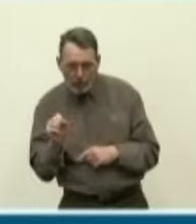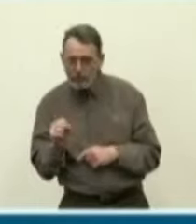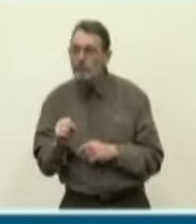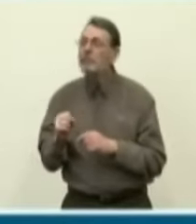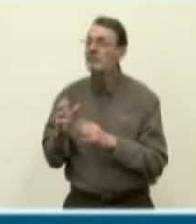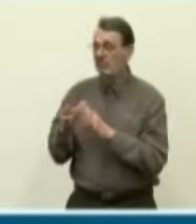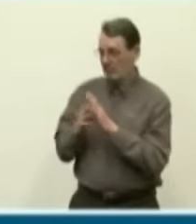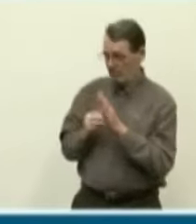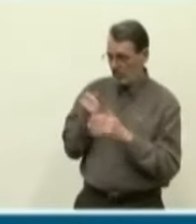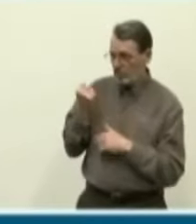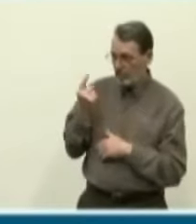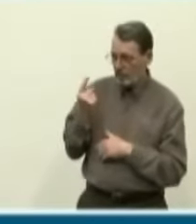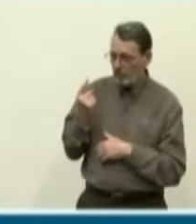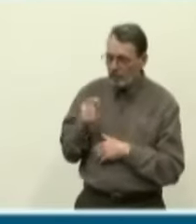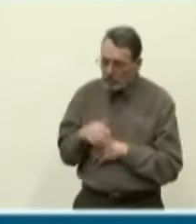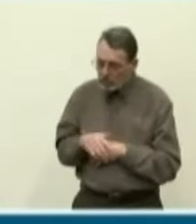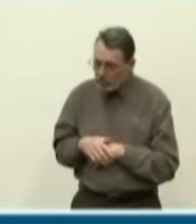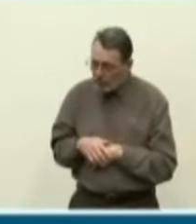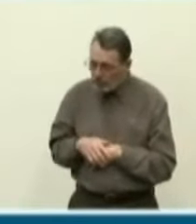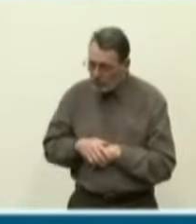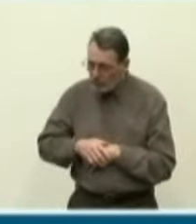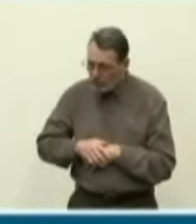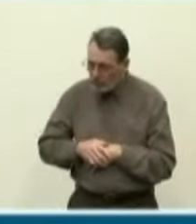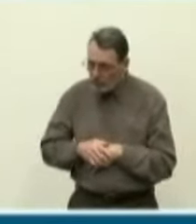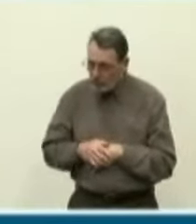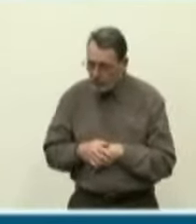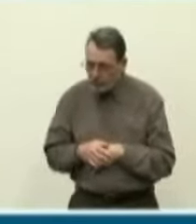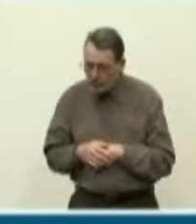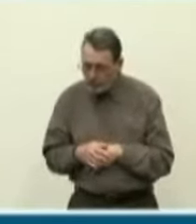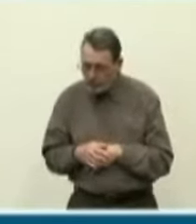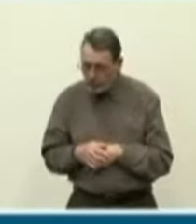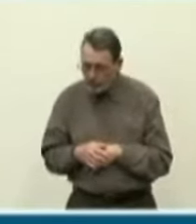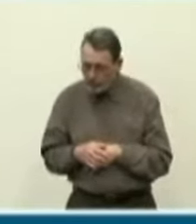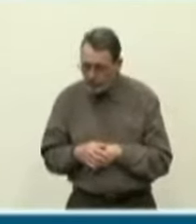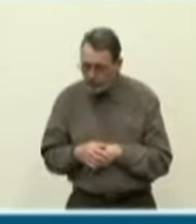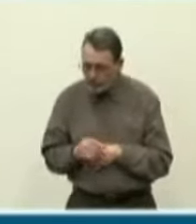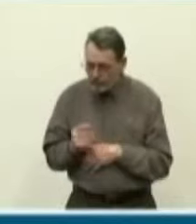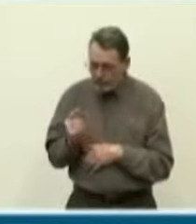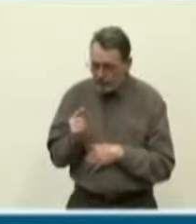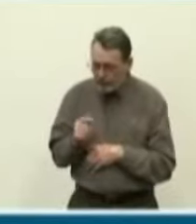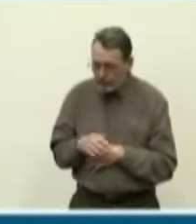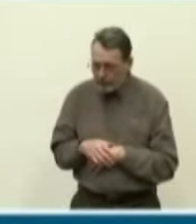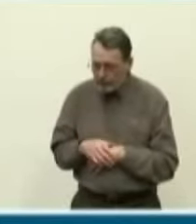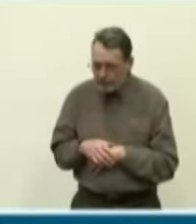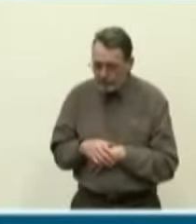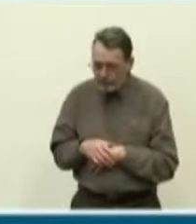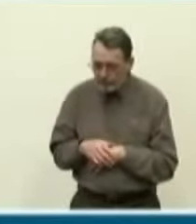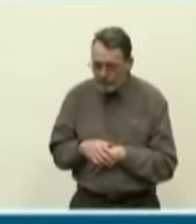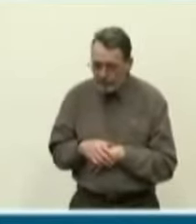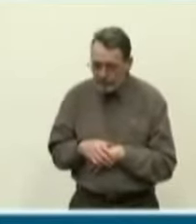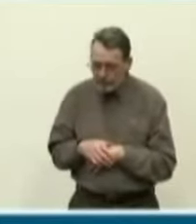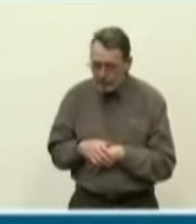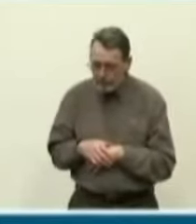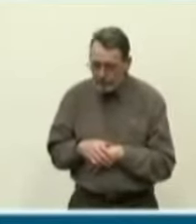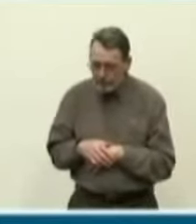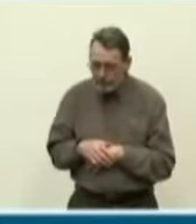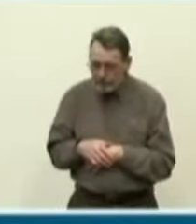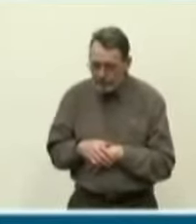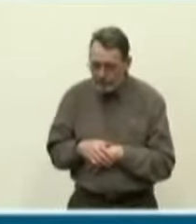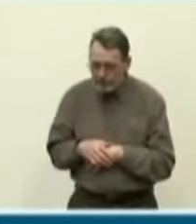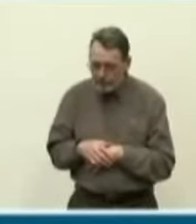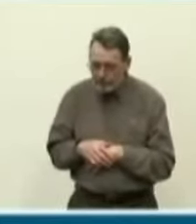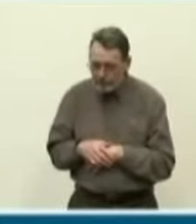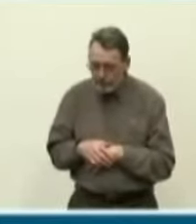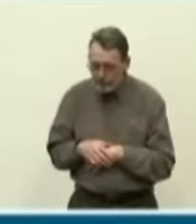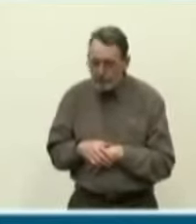Copy. Two. 408 rolling. A firm is coming closer to you guys. The best approach is probably going to be off